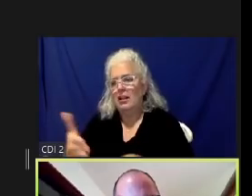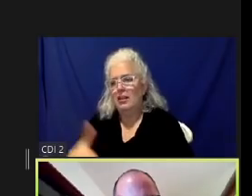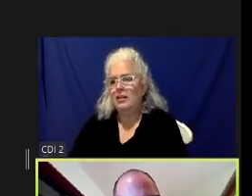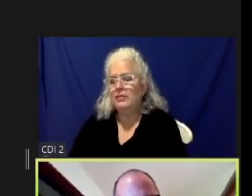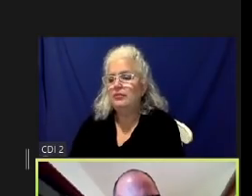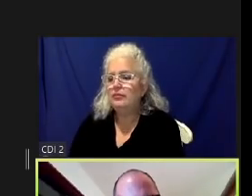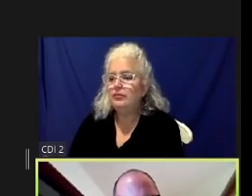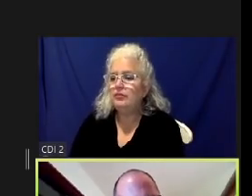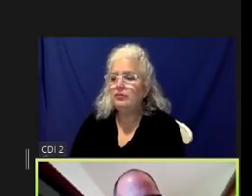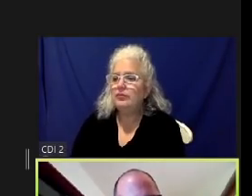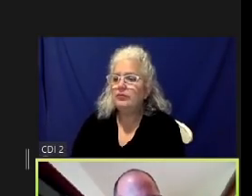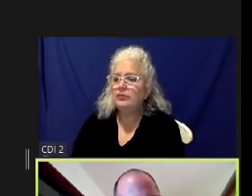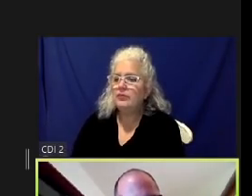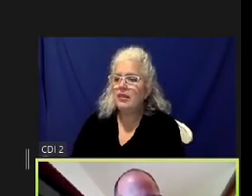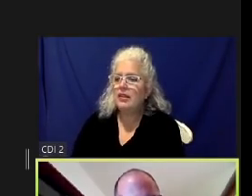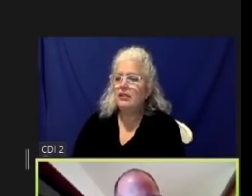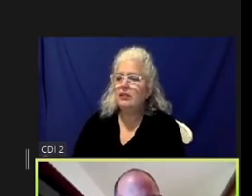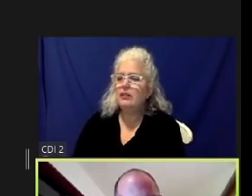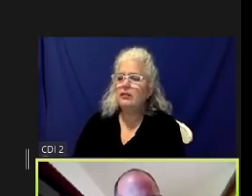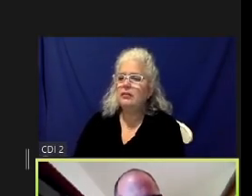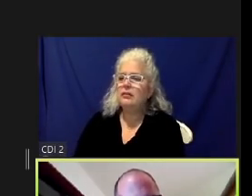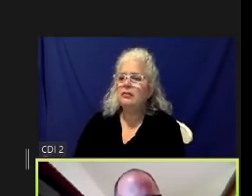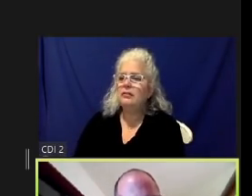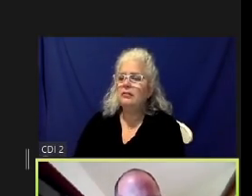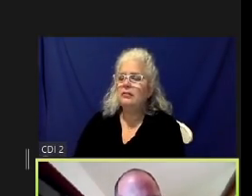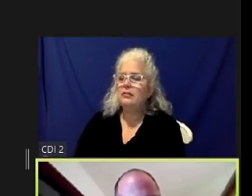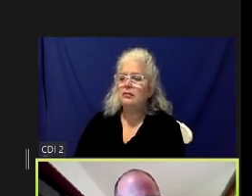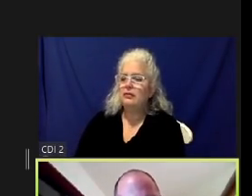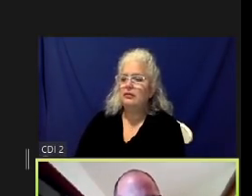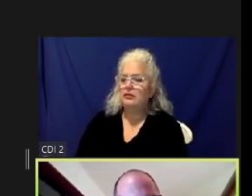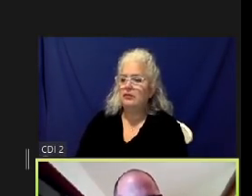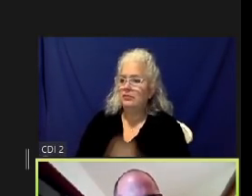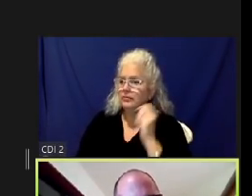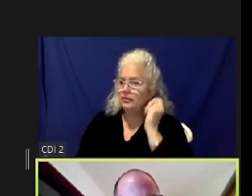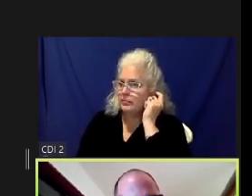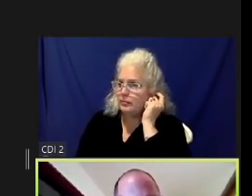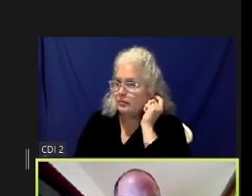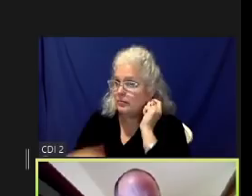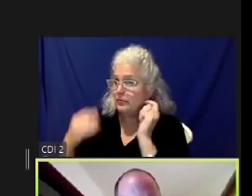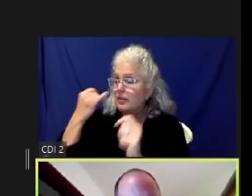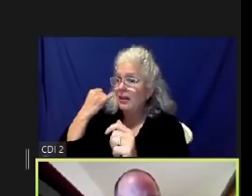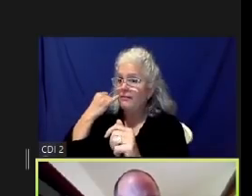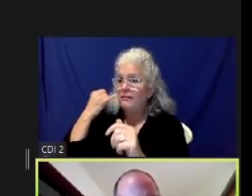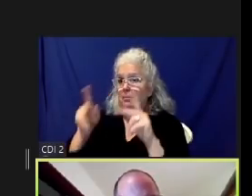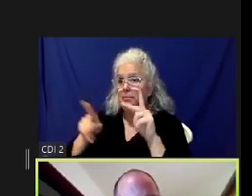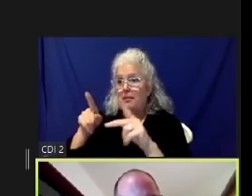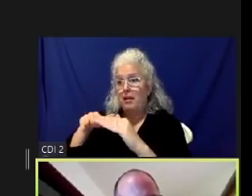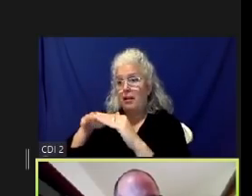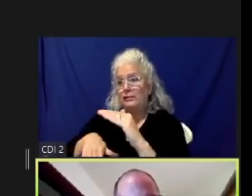if folks are less than 50, they're 49 and below, and they're infected with COVID,